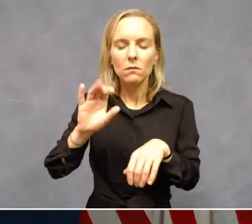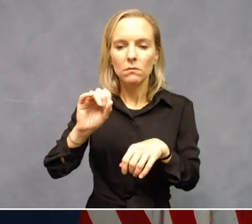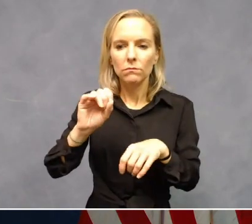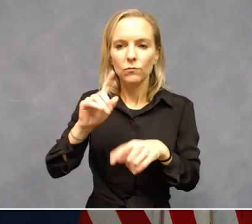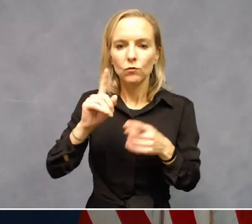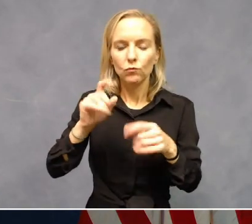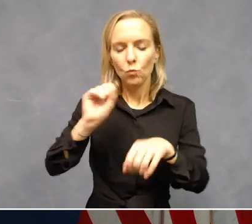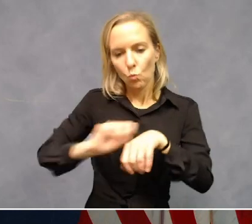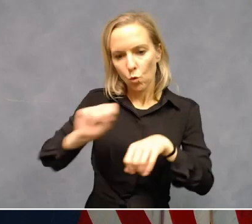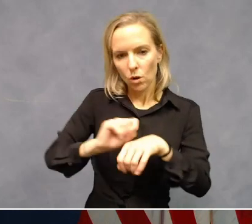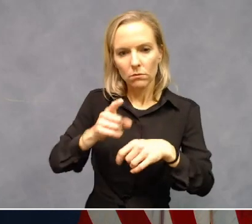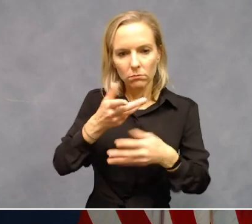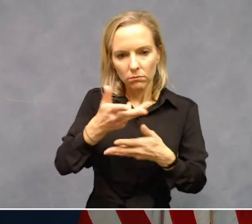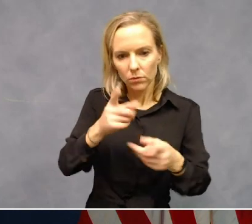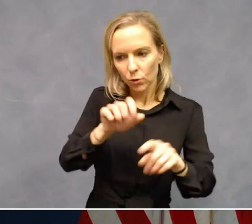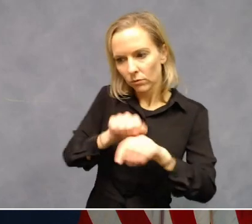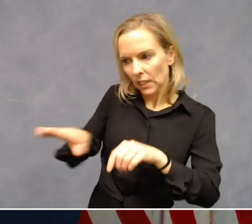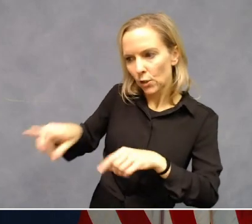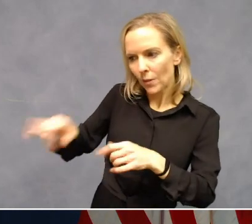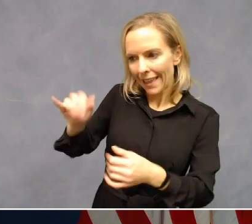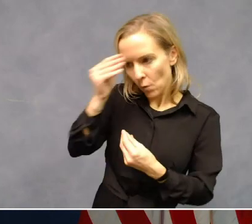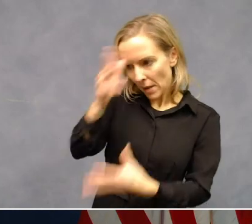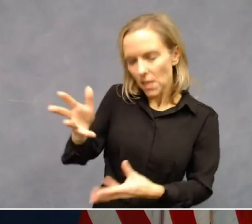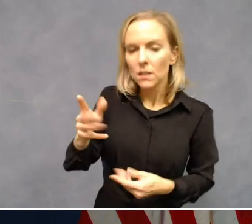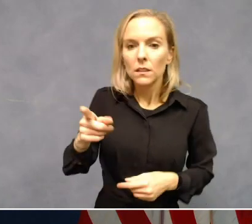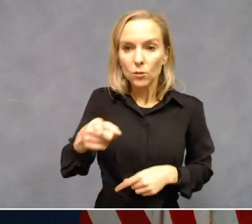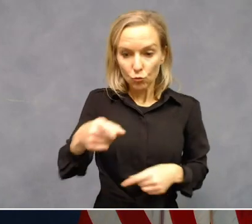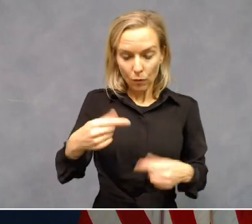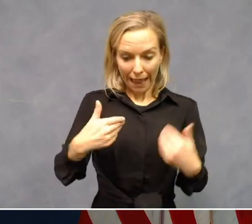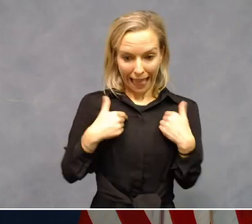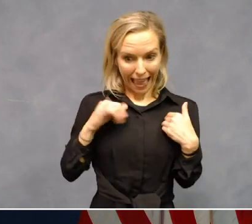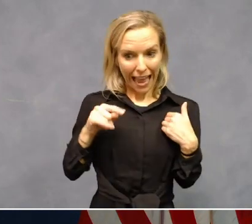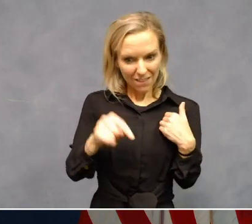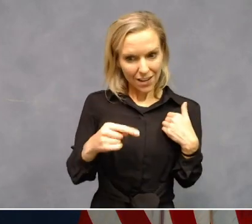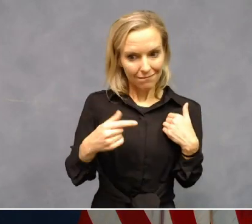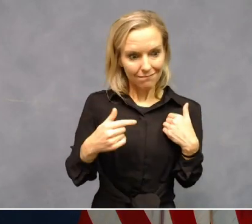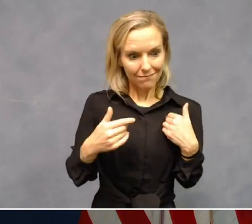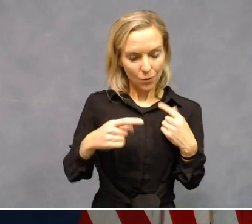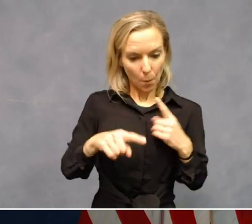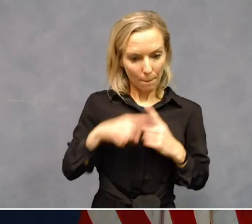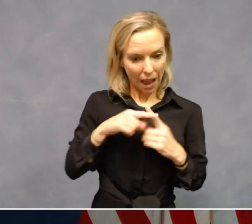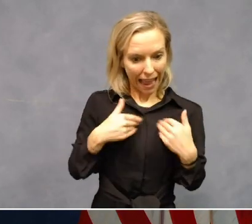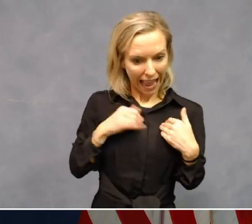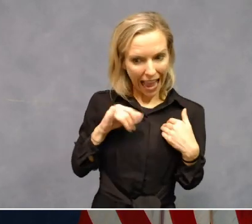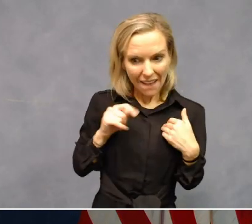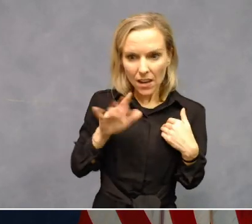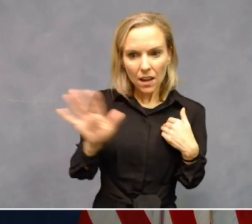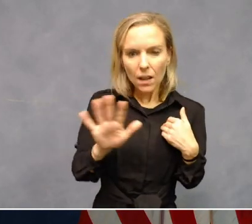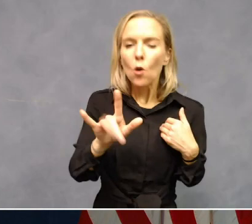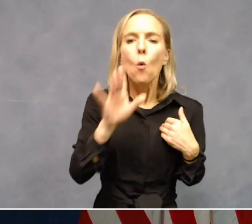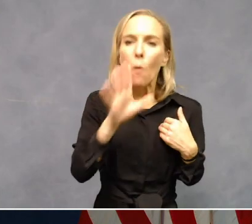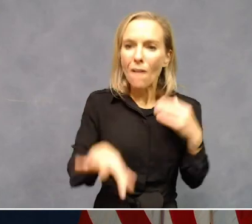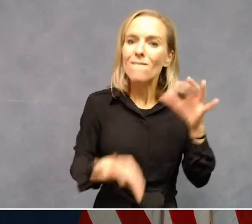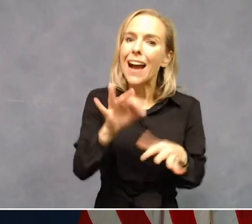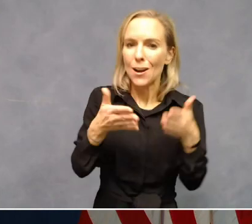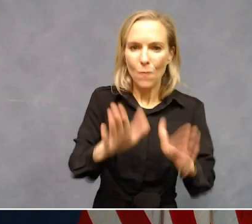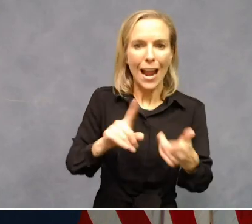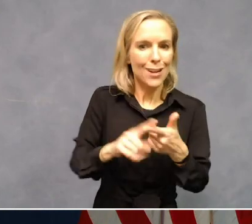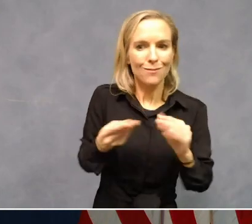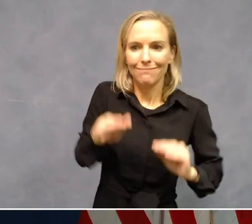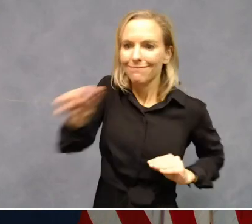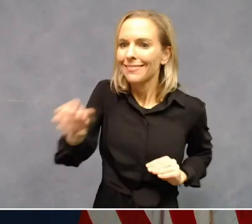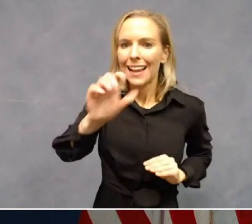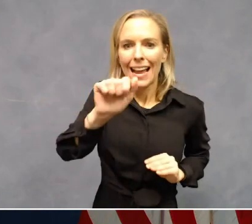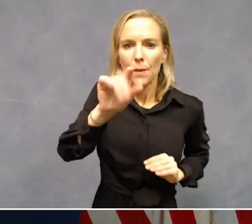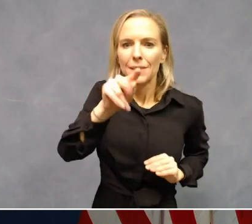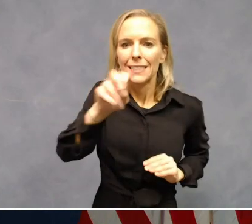if you've tested positive and you're infectious, we'll find a way to get you an absentee ballot. Don't